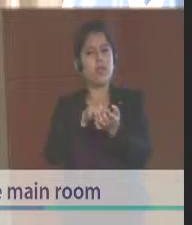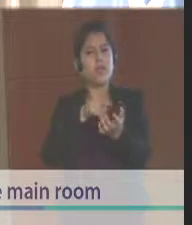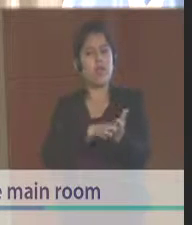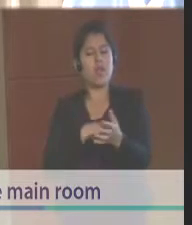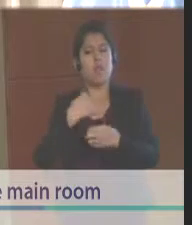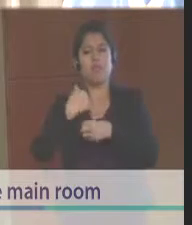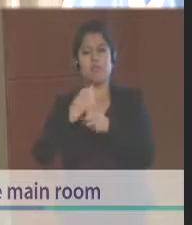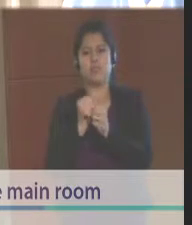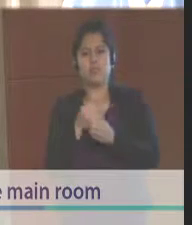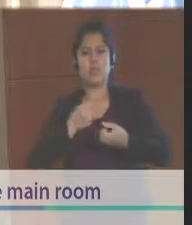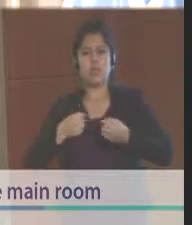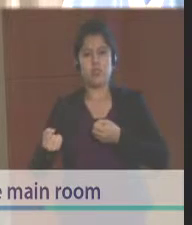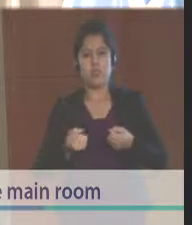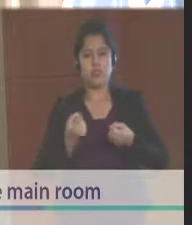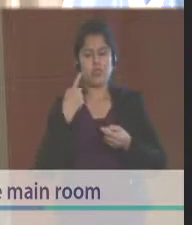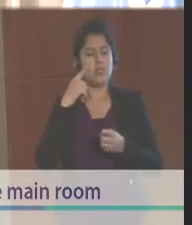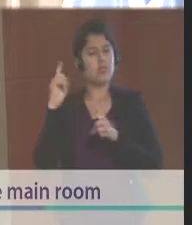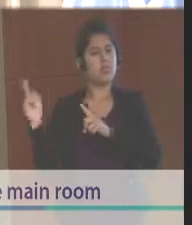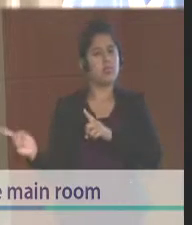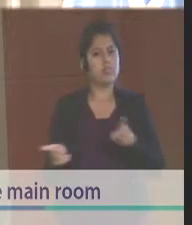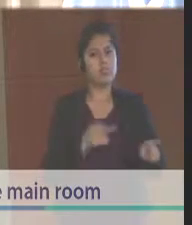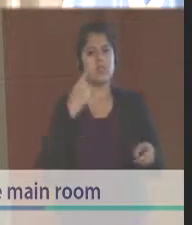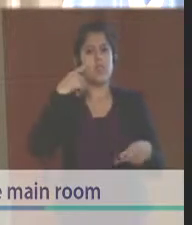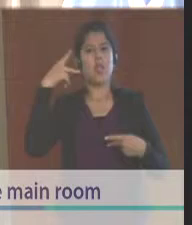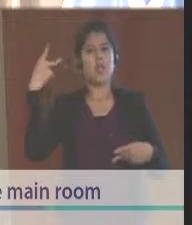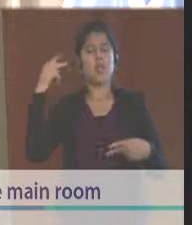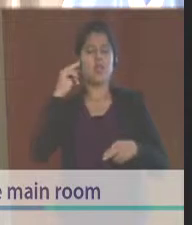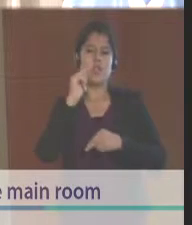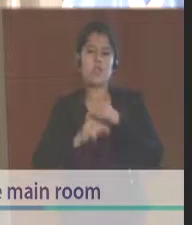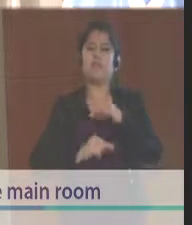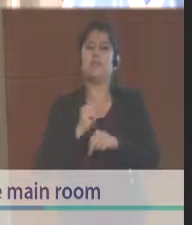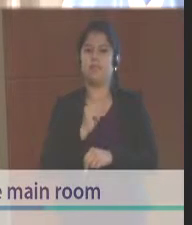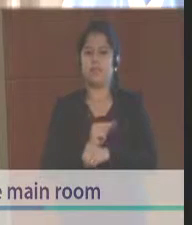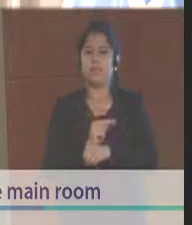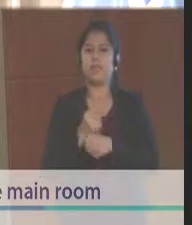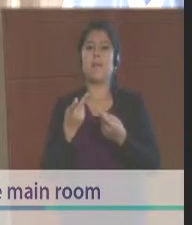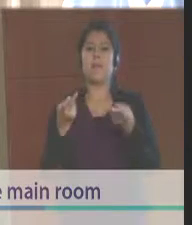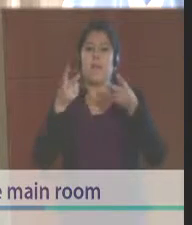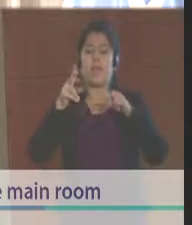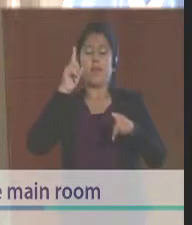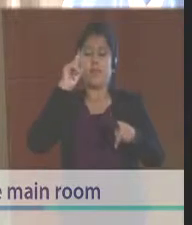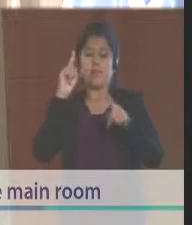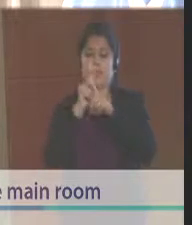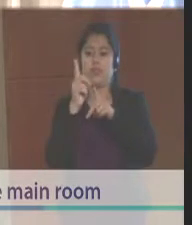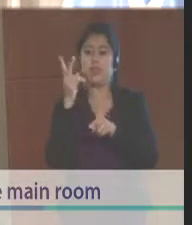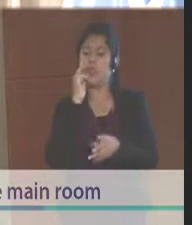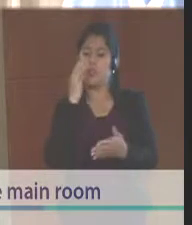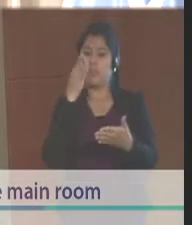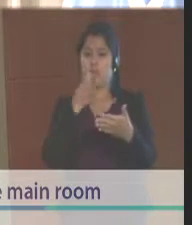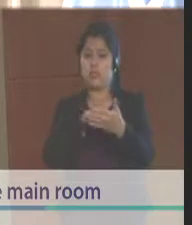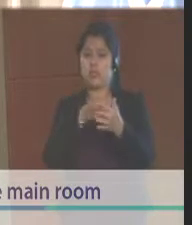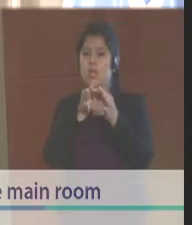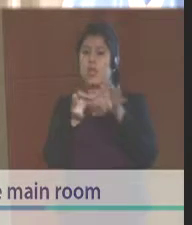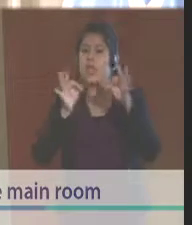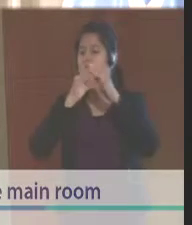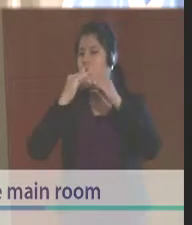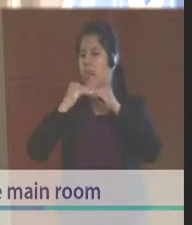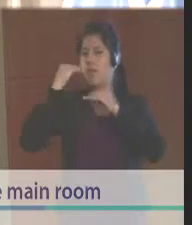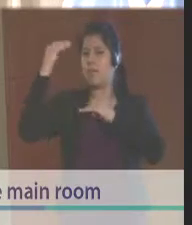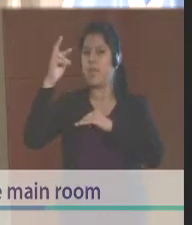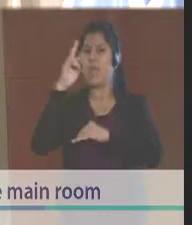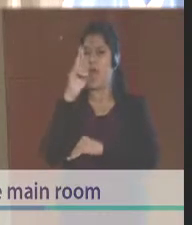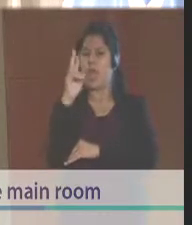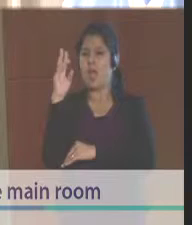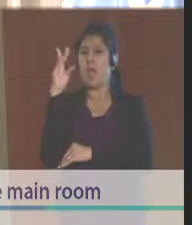put into place programs and actions foreseen in the national policies. Take into consideration that